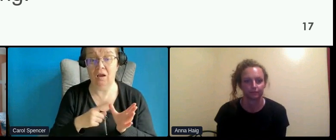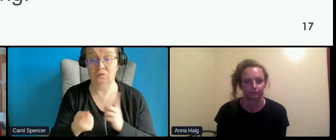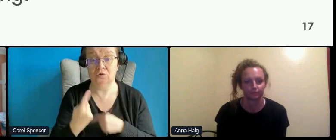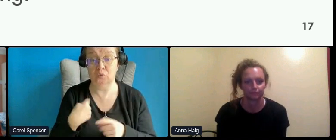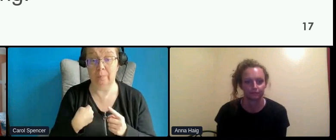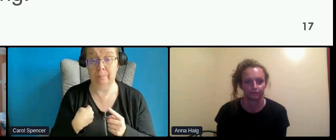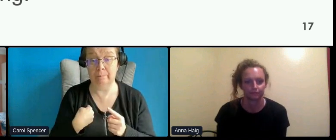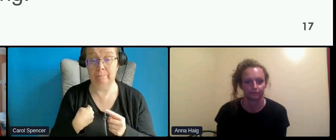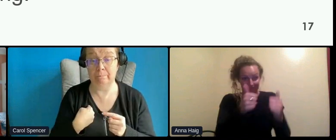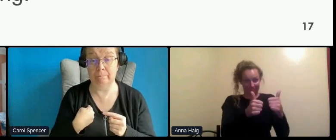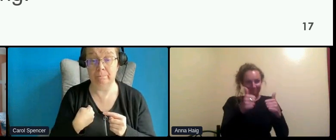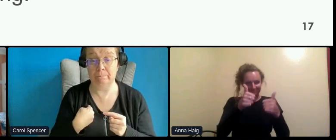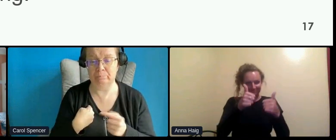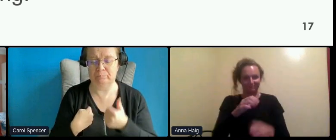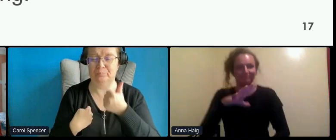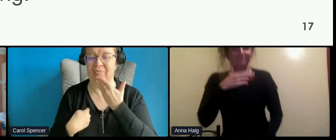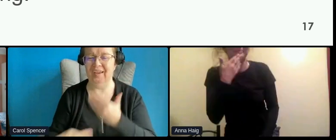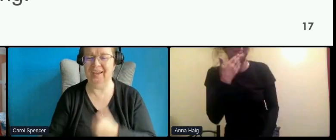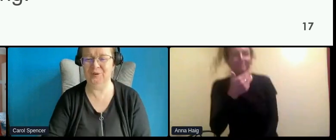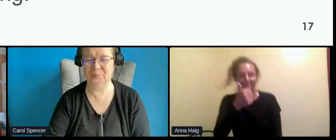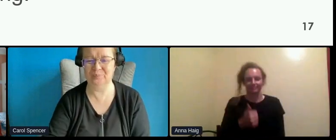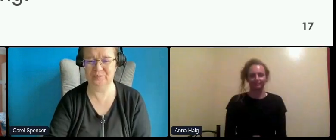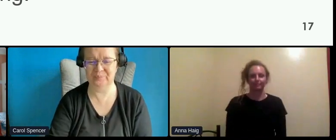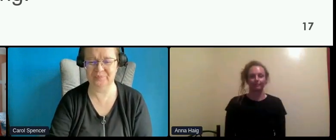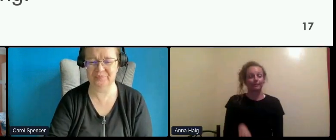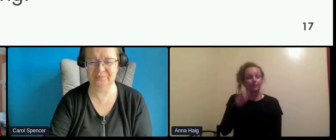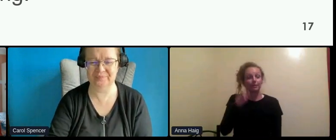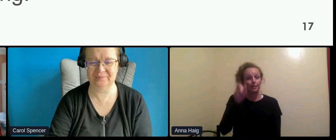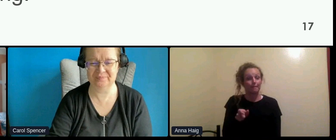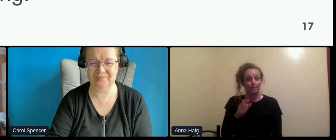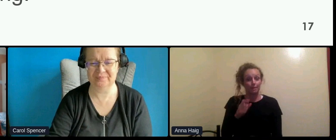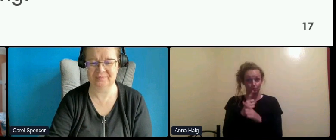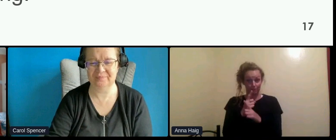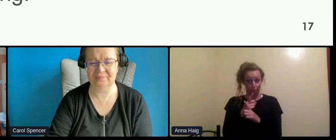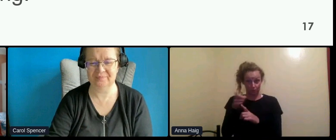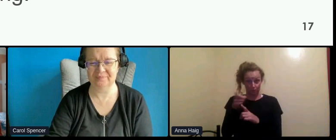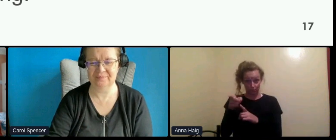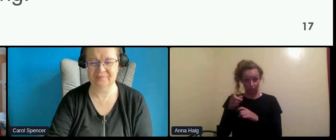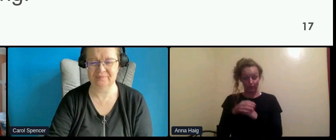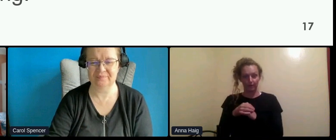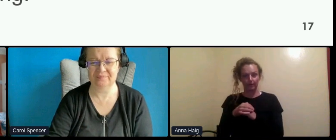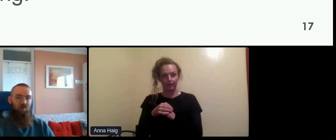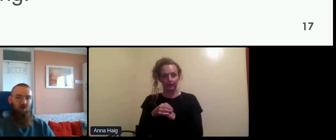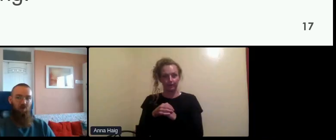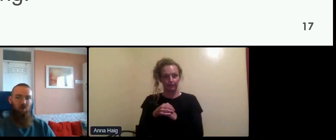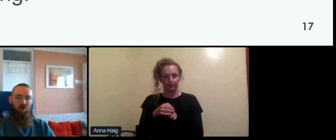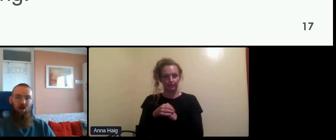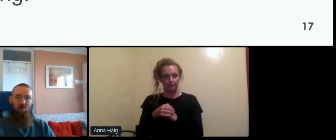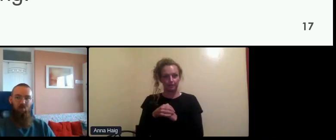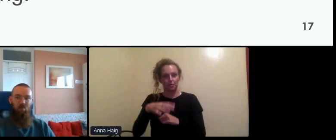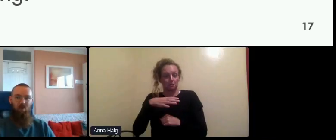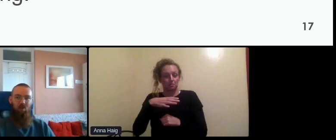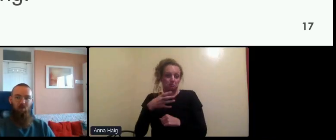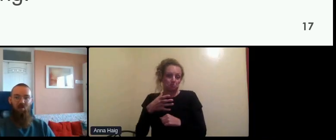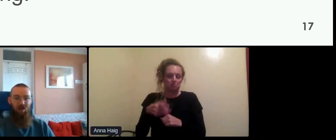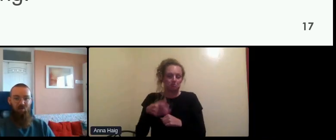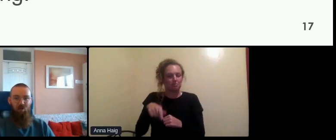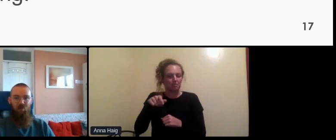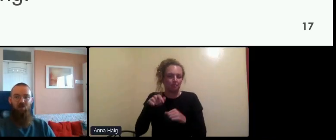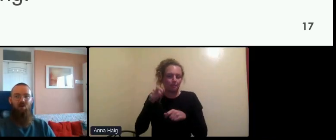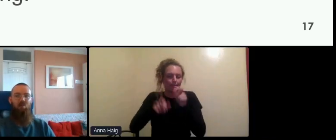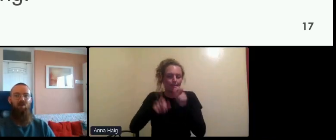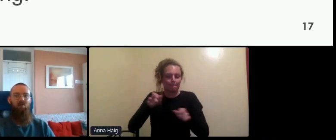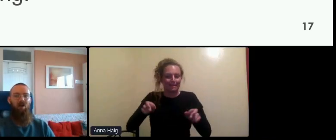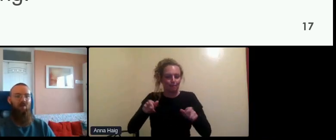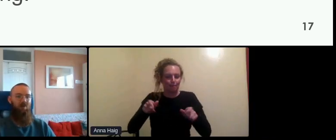question or redirect them to someone who can. So as I said earlier, it's not about making people on the shop floor top level